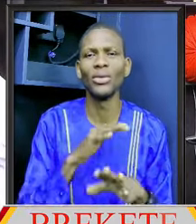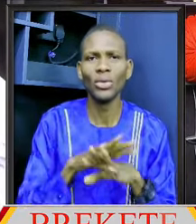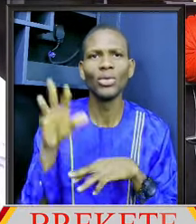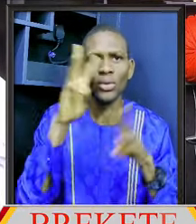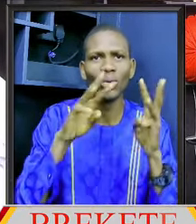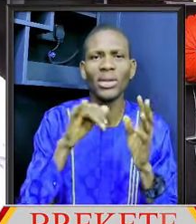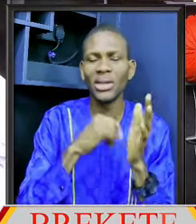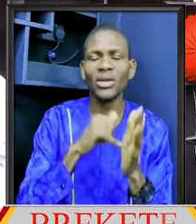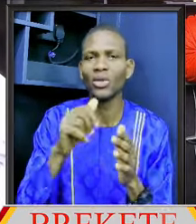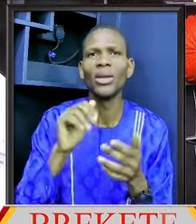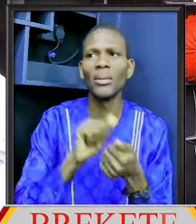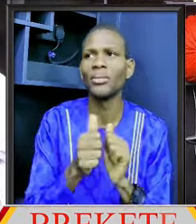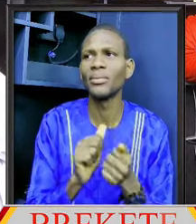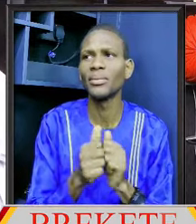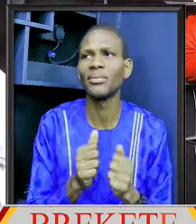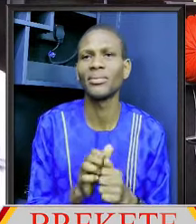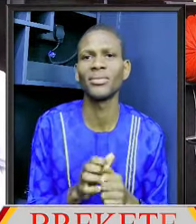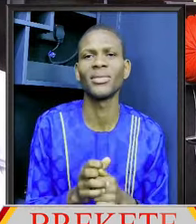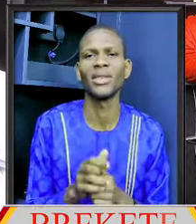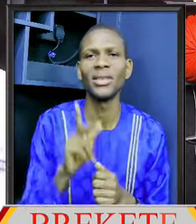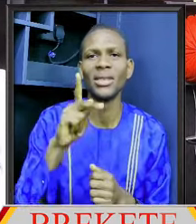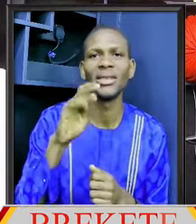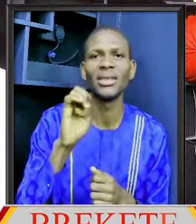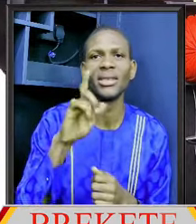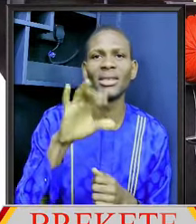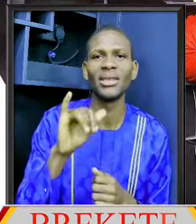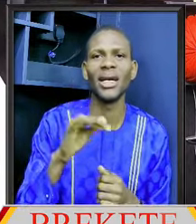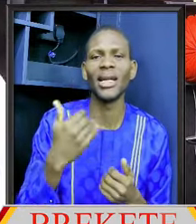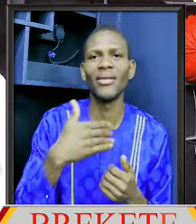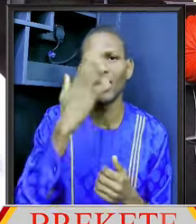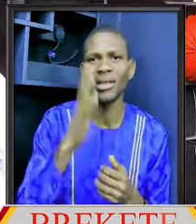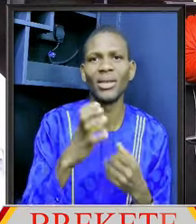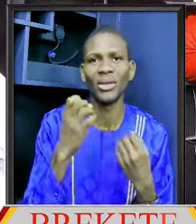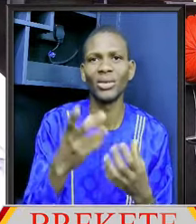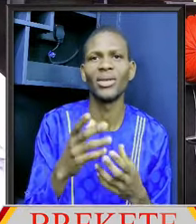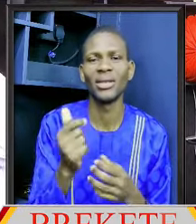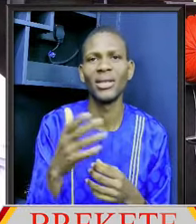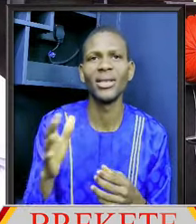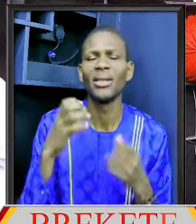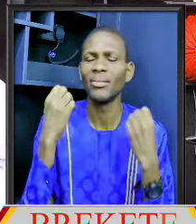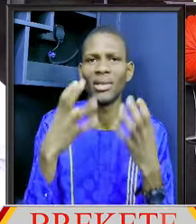don't worry, it's not an issue. Kelechi, I never tell you the same thing. I never tell you the same thing.